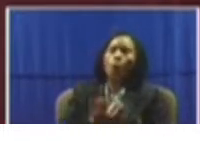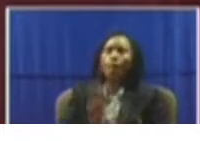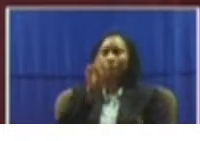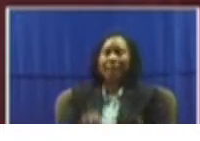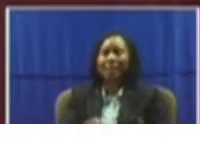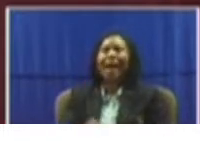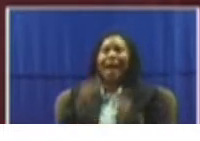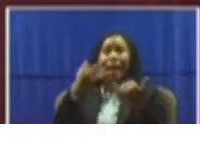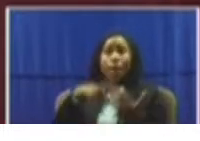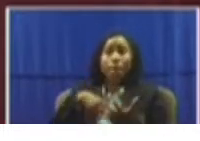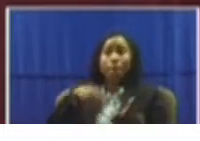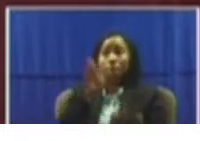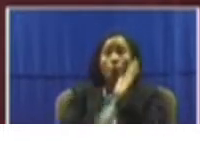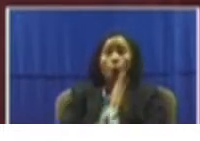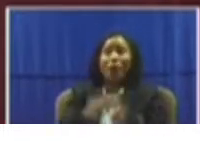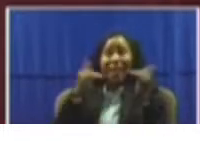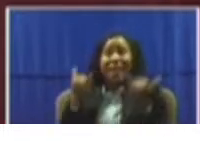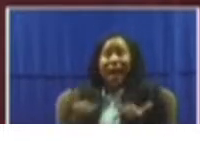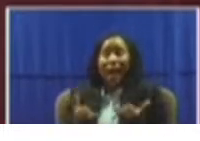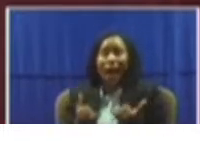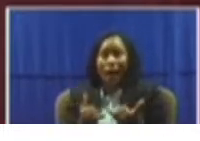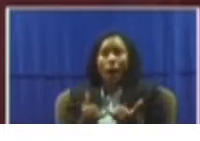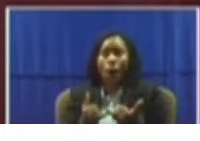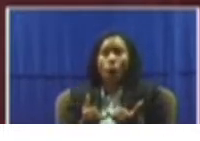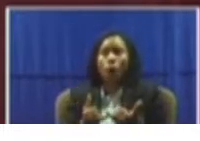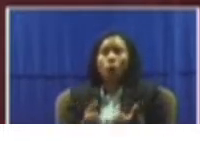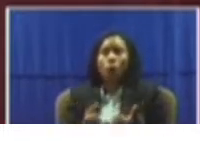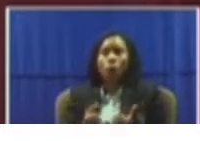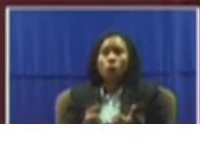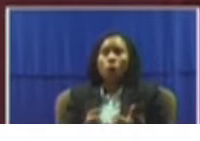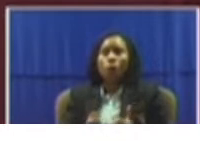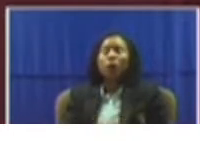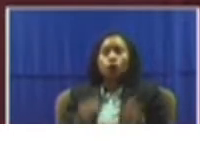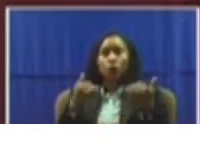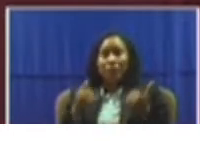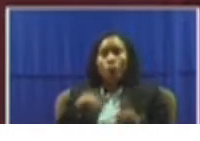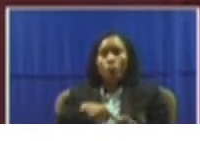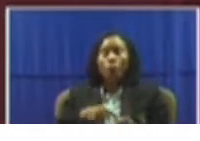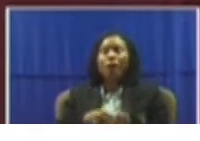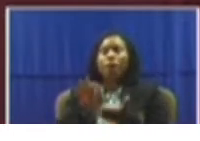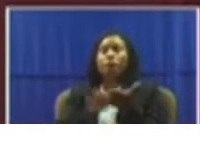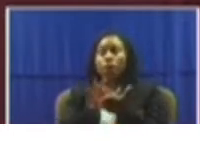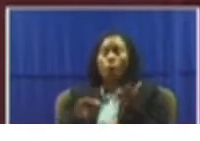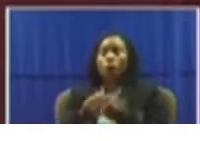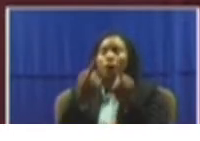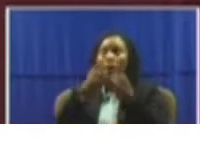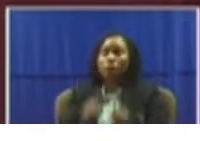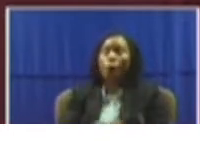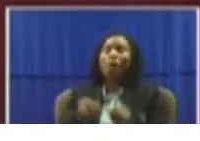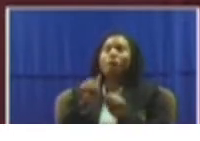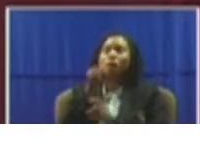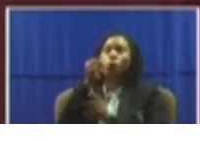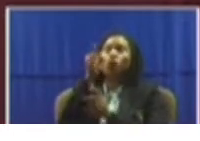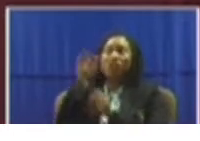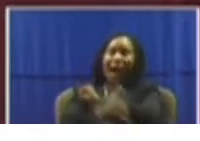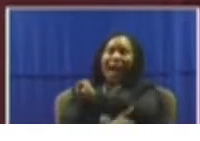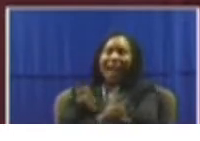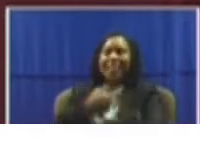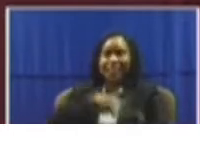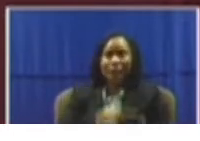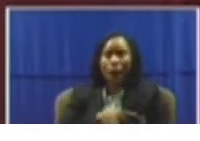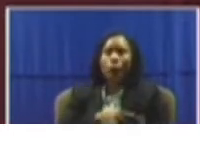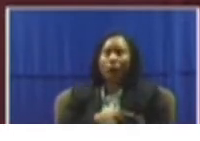protected, and we will use it as our sword and our shield. Today we vote for the future of our country, and long may our freedom